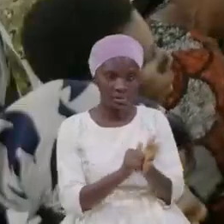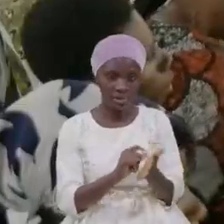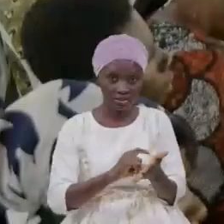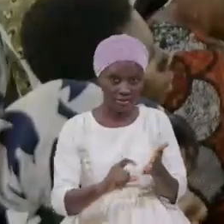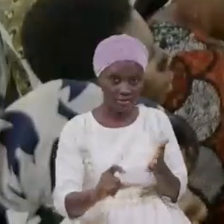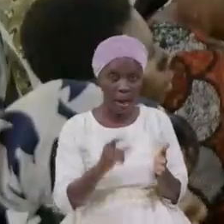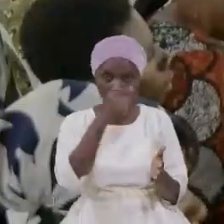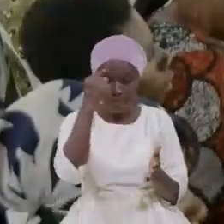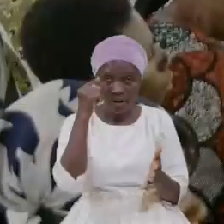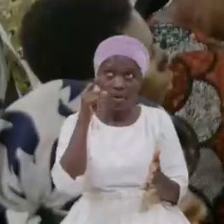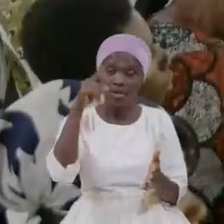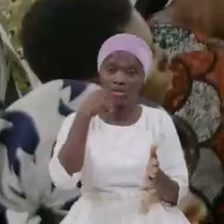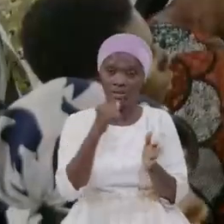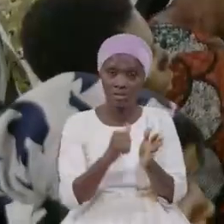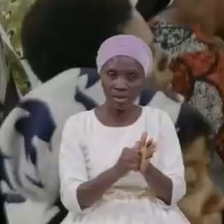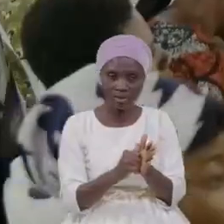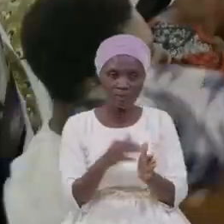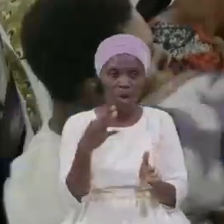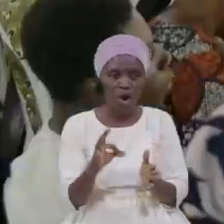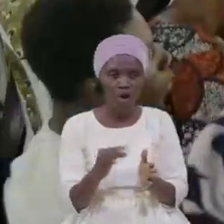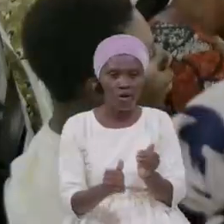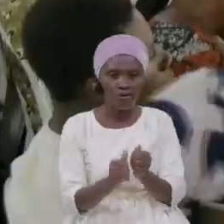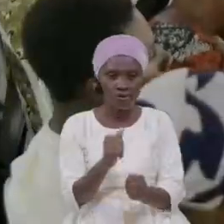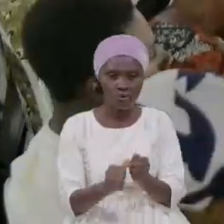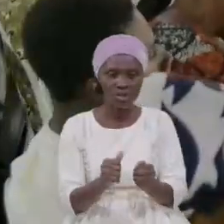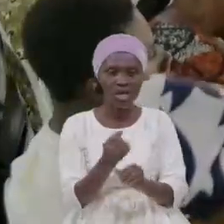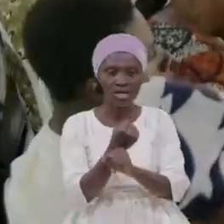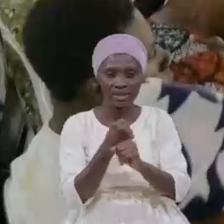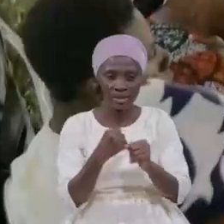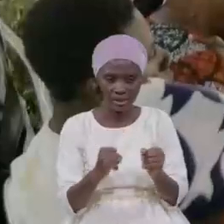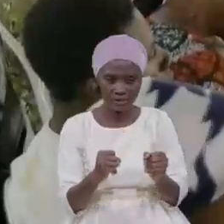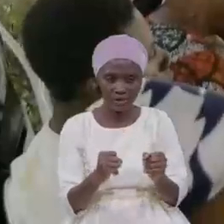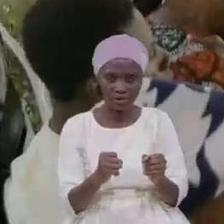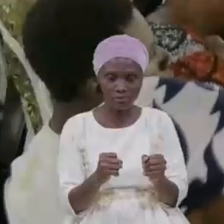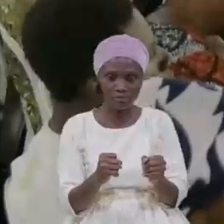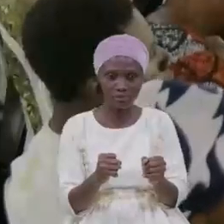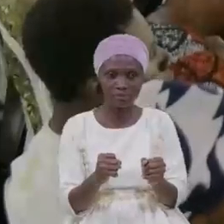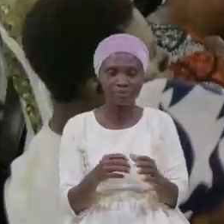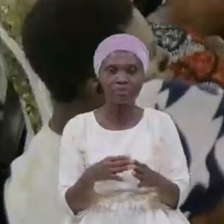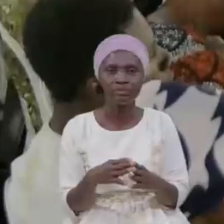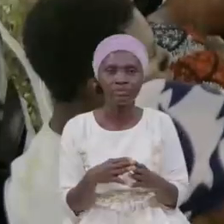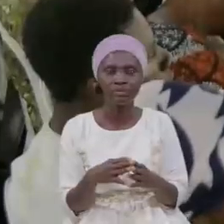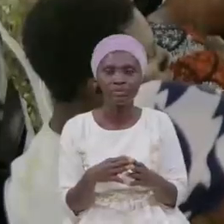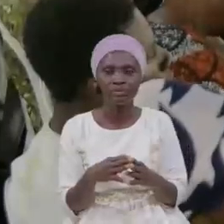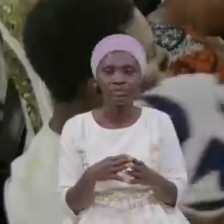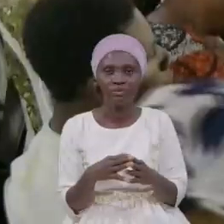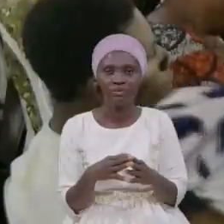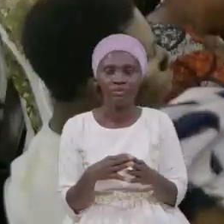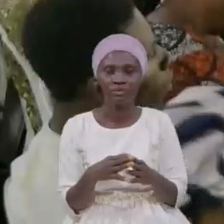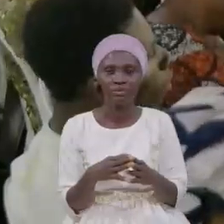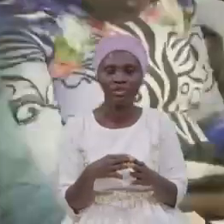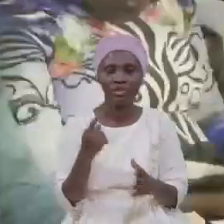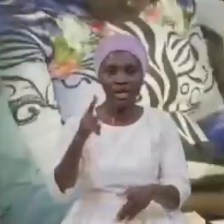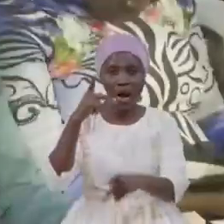says, of which salvation the prophets have inquired.